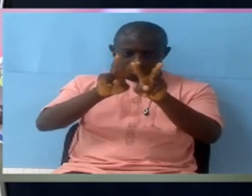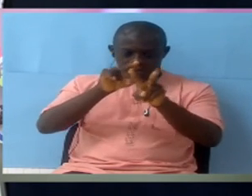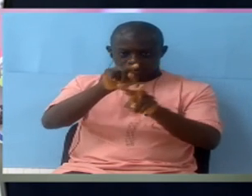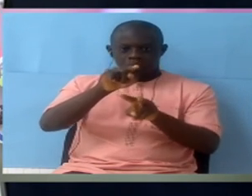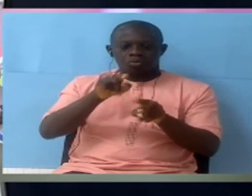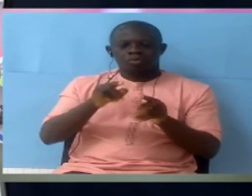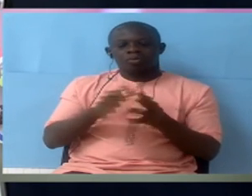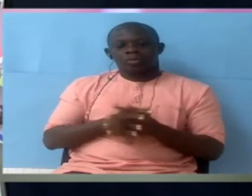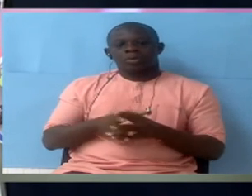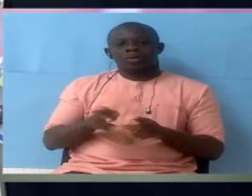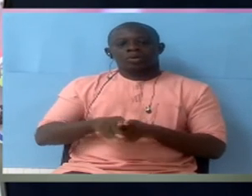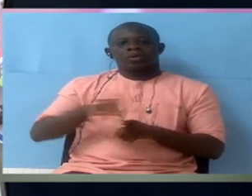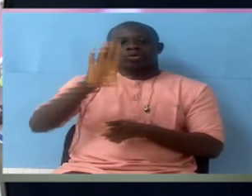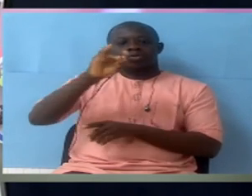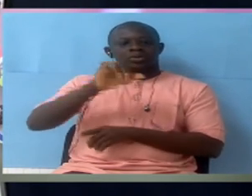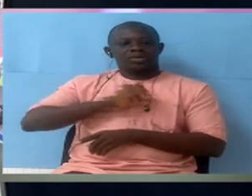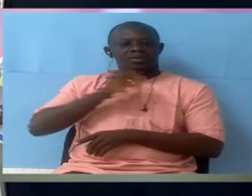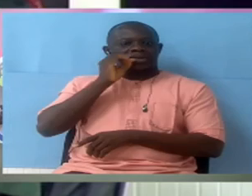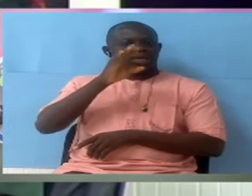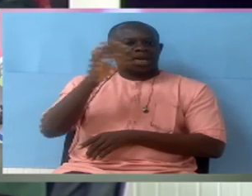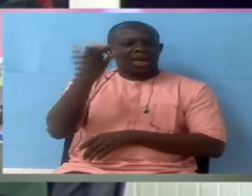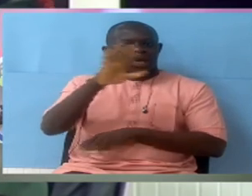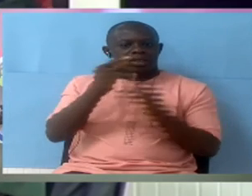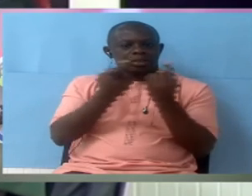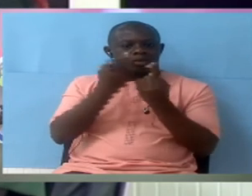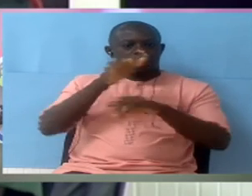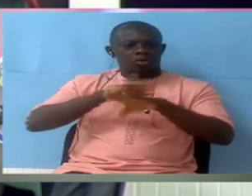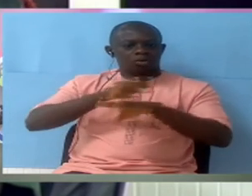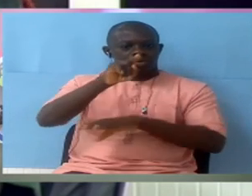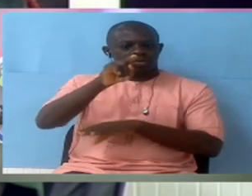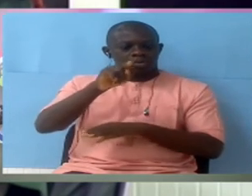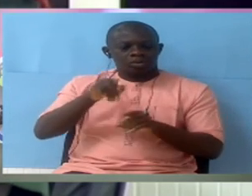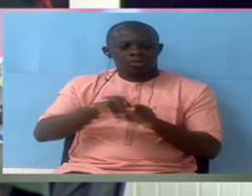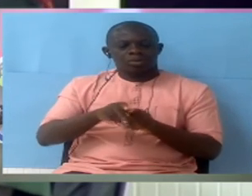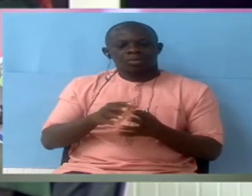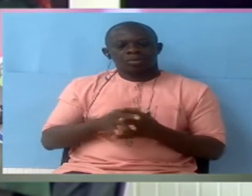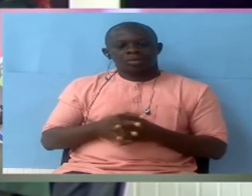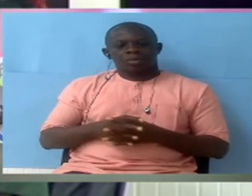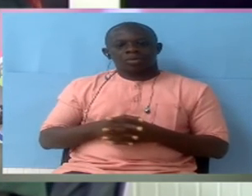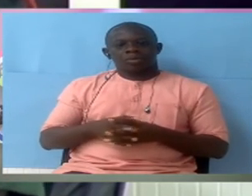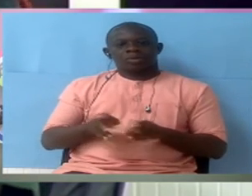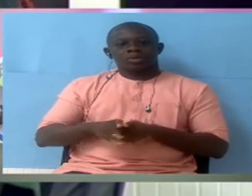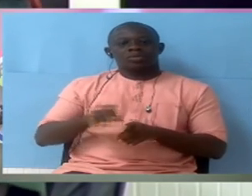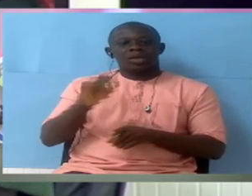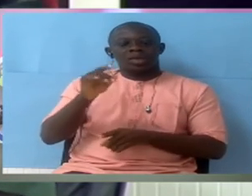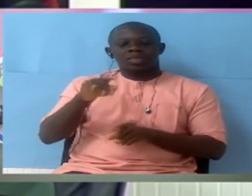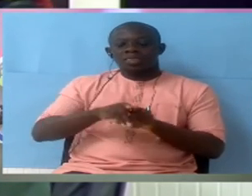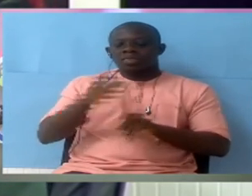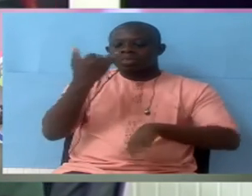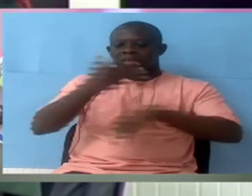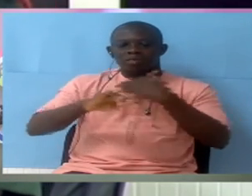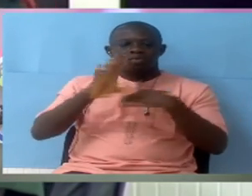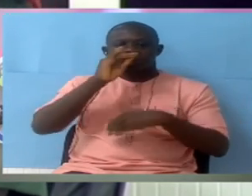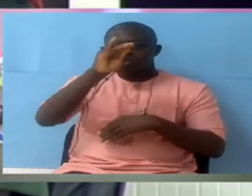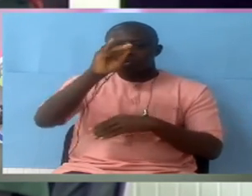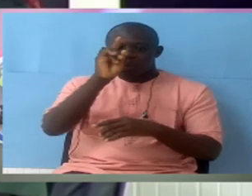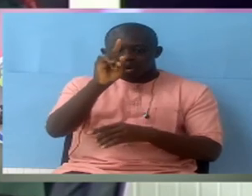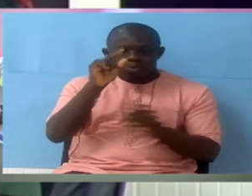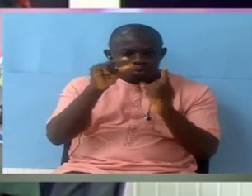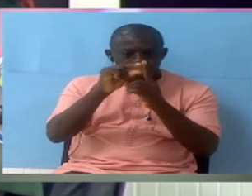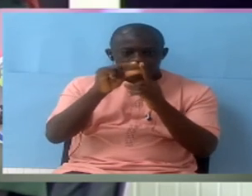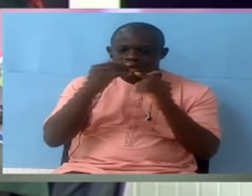fofu mu xol la. Did he say anything to you? Ndax amna lum la wax. He did not even utter a word. Waxut sa sax ben